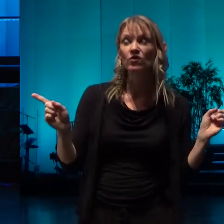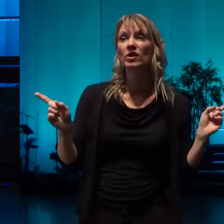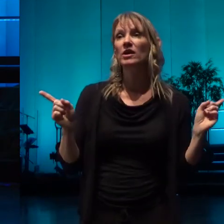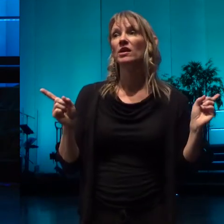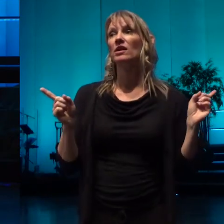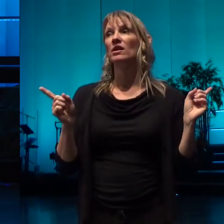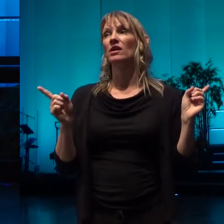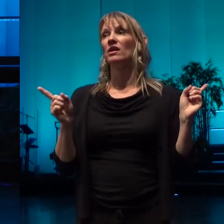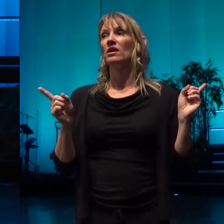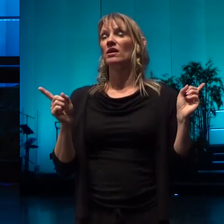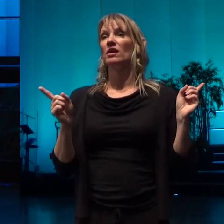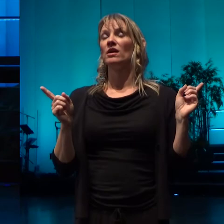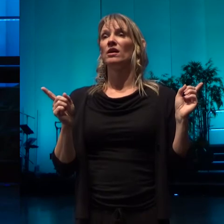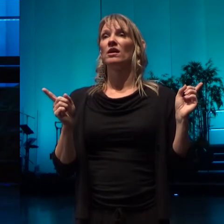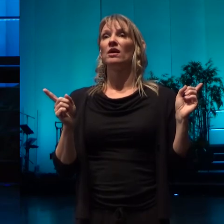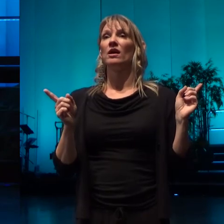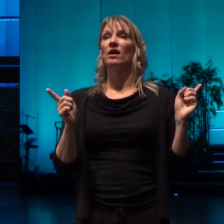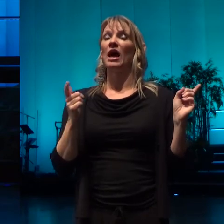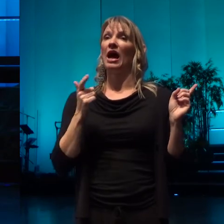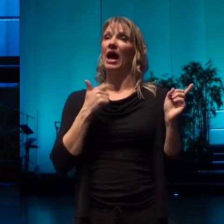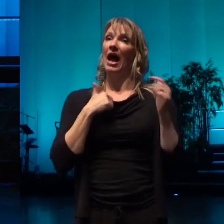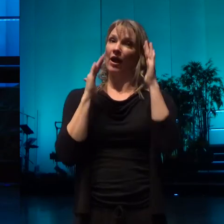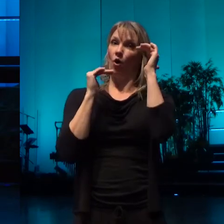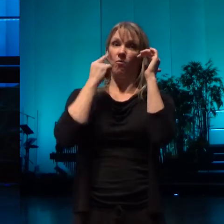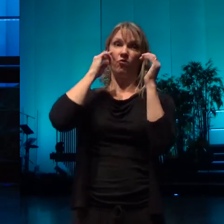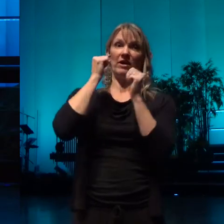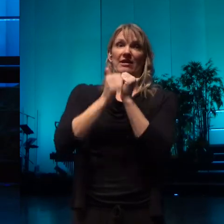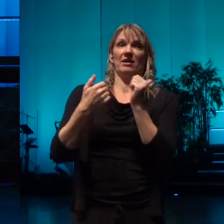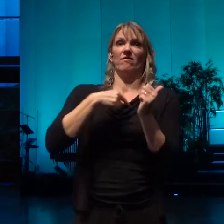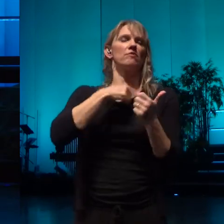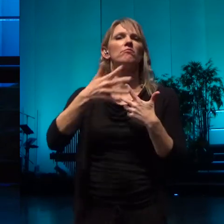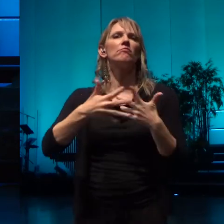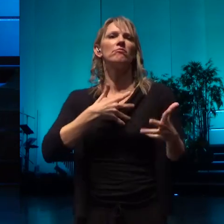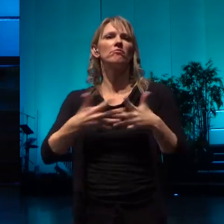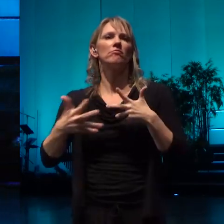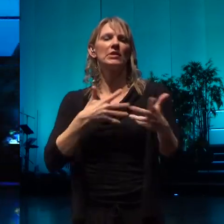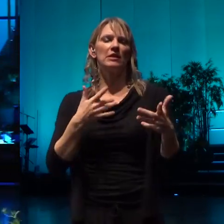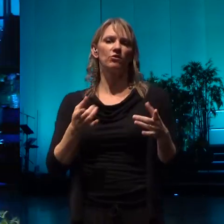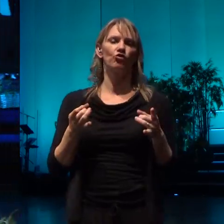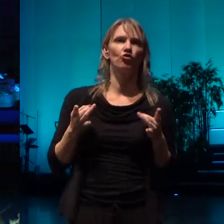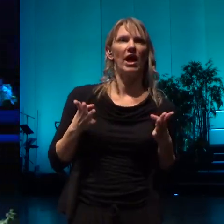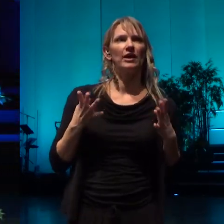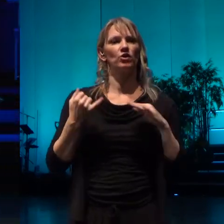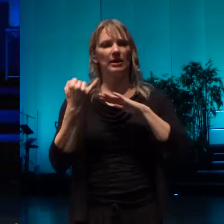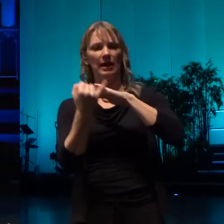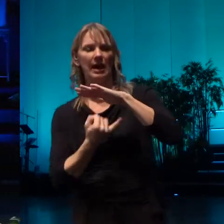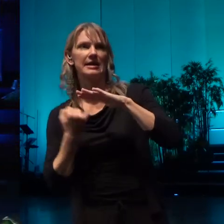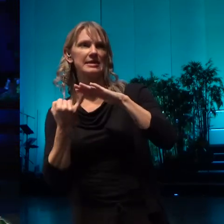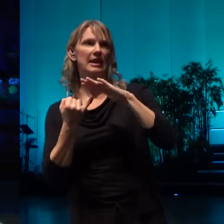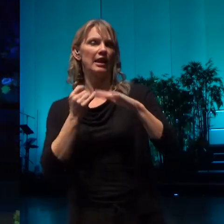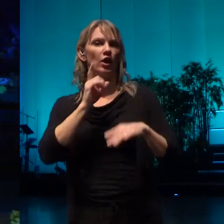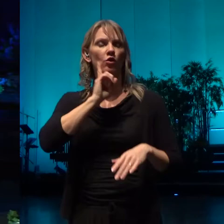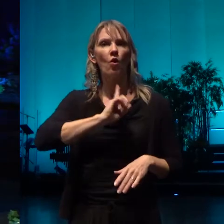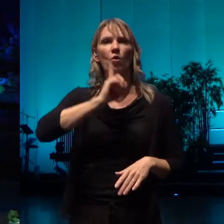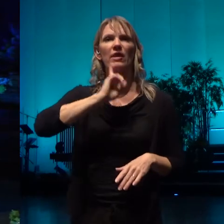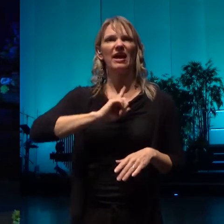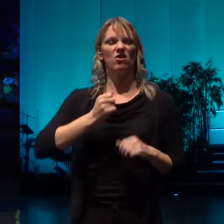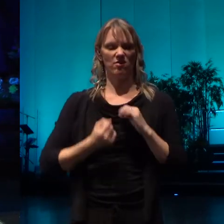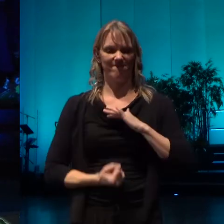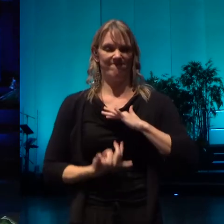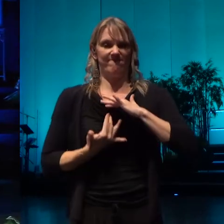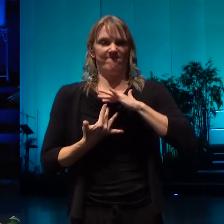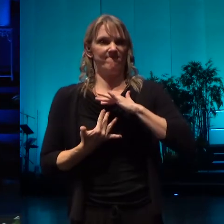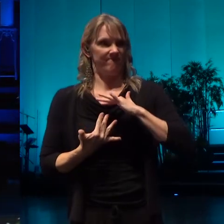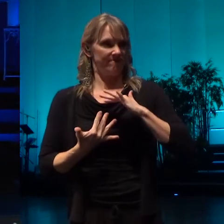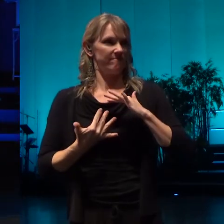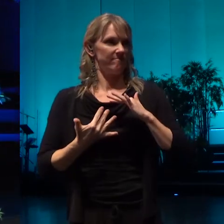different. And what I hope for each of us, no matter how tragic or isolating or lonely or infuriating the